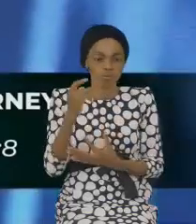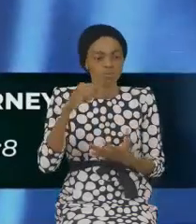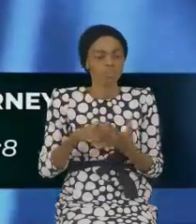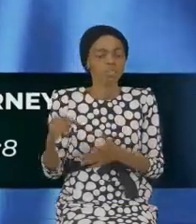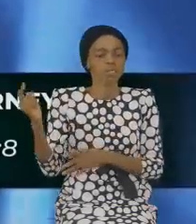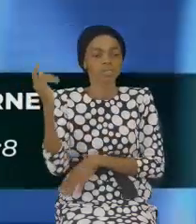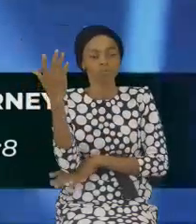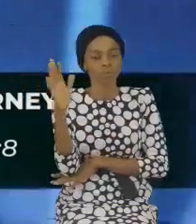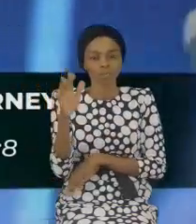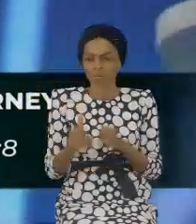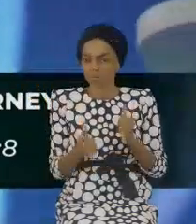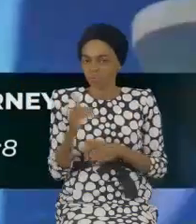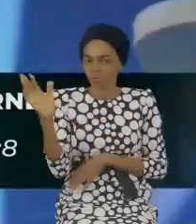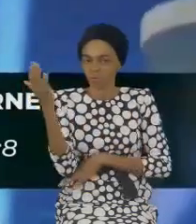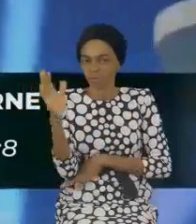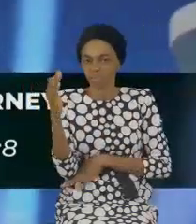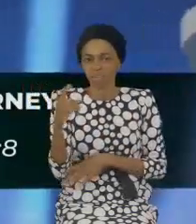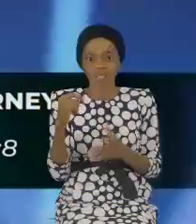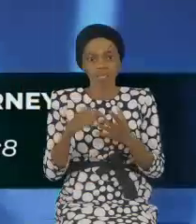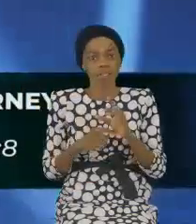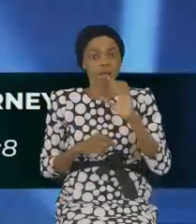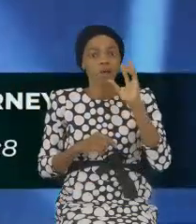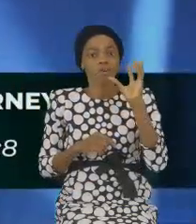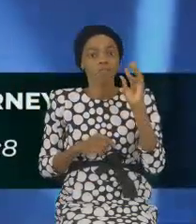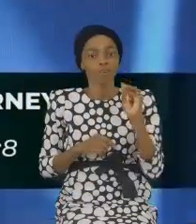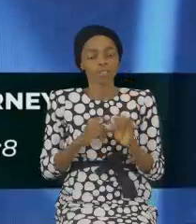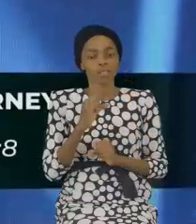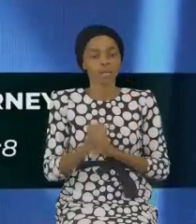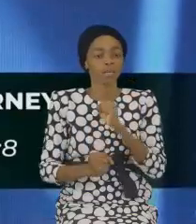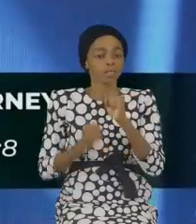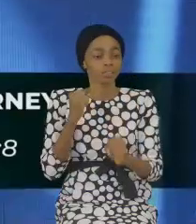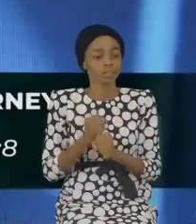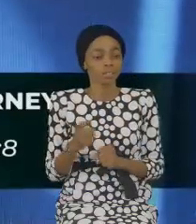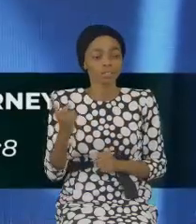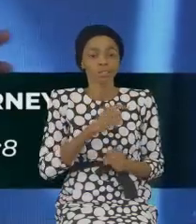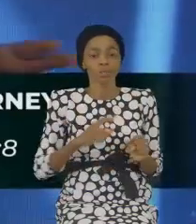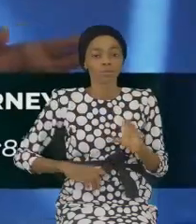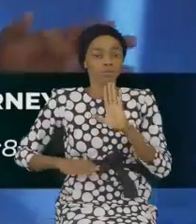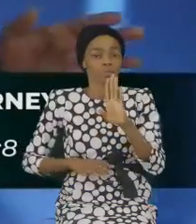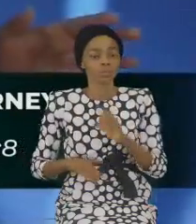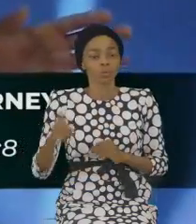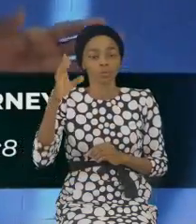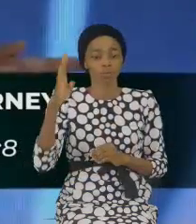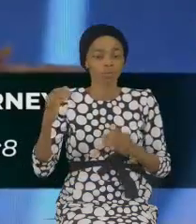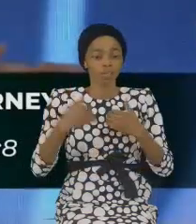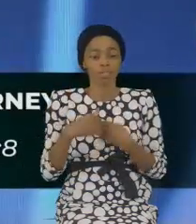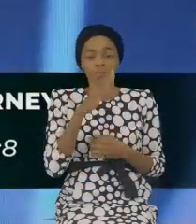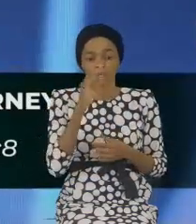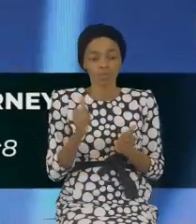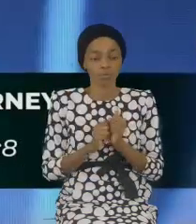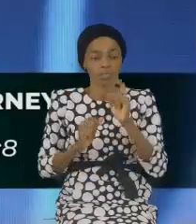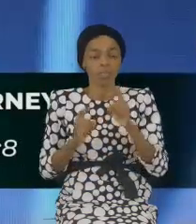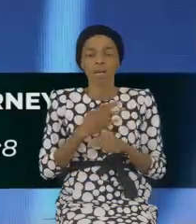wilderness, great wilderness. These 40 years, the Lord thy God has been with thee,